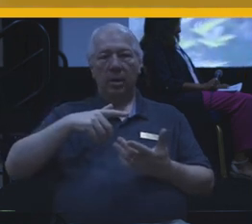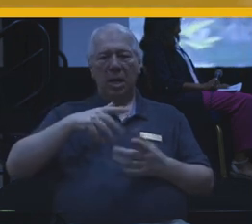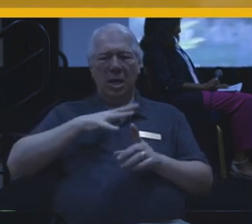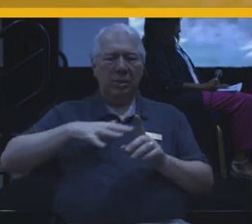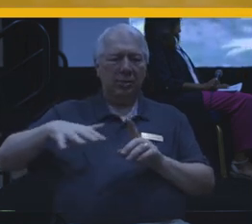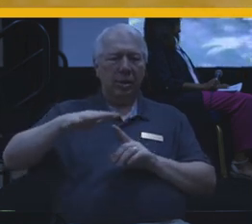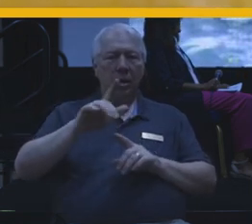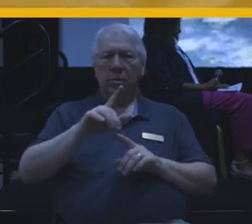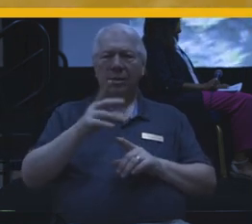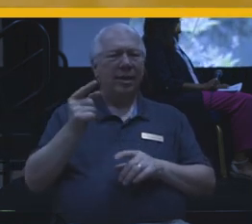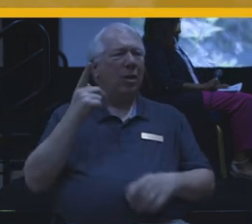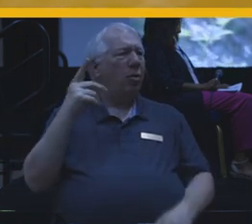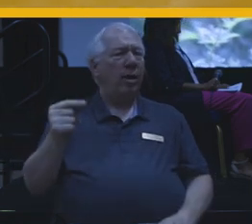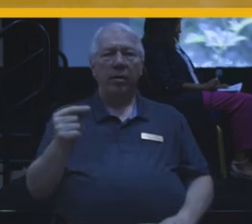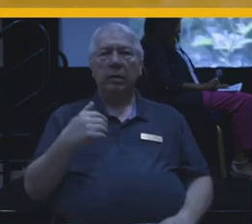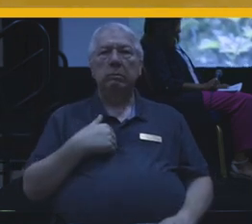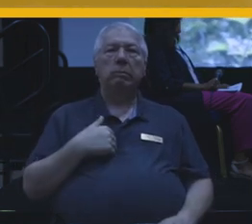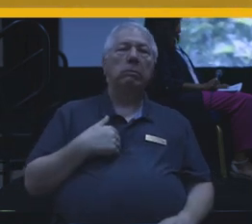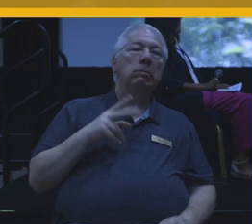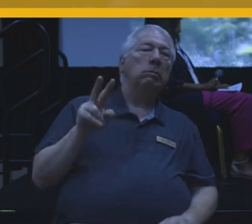I don't know where that dog ran off to.